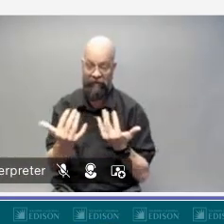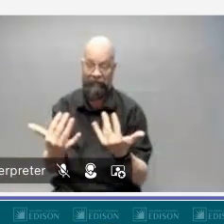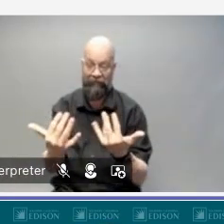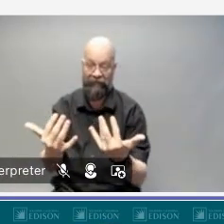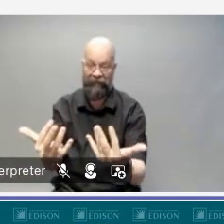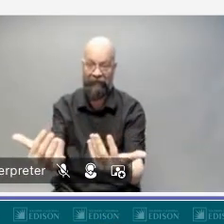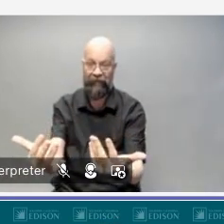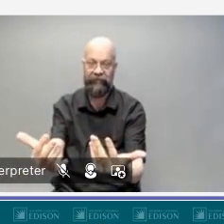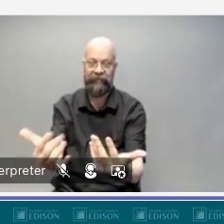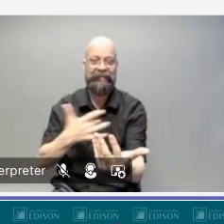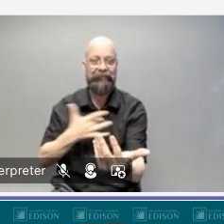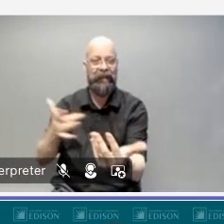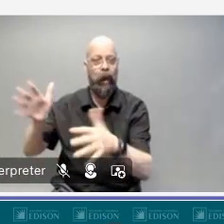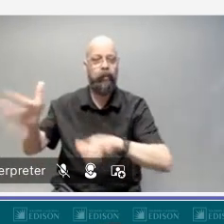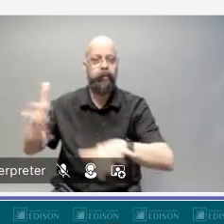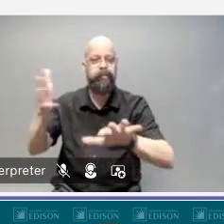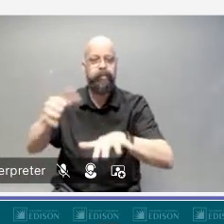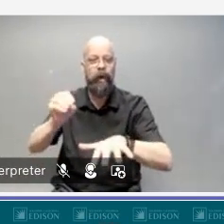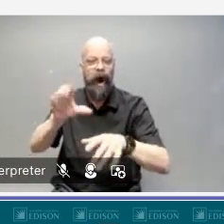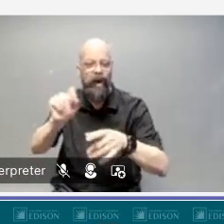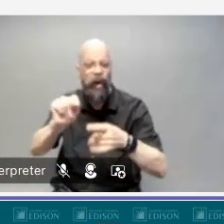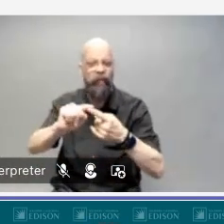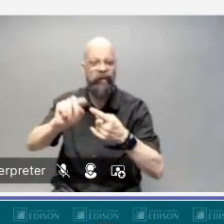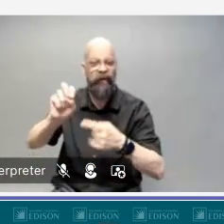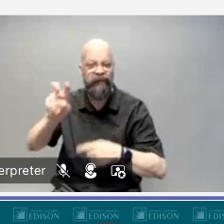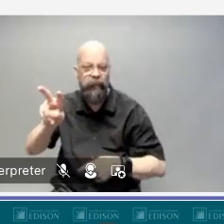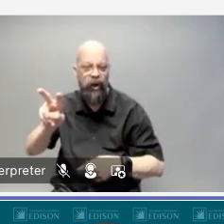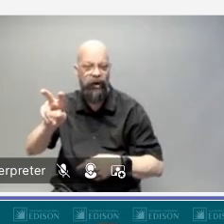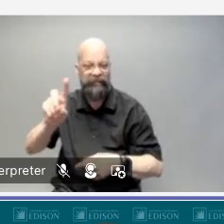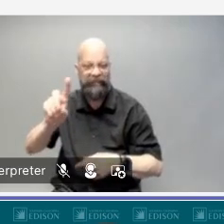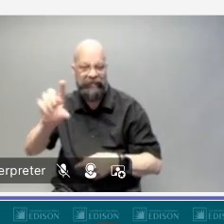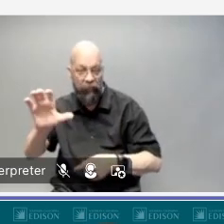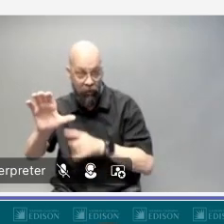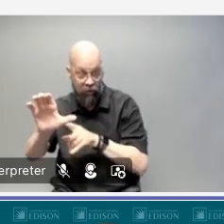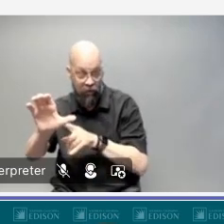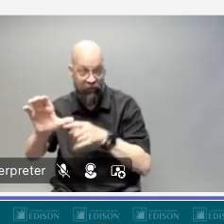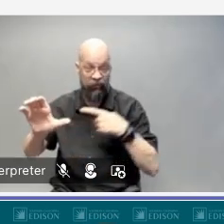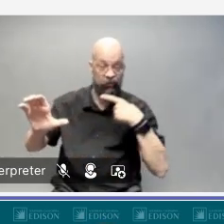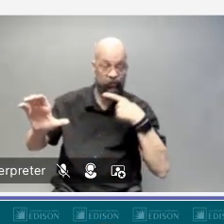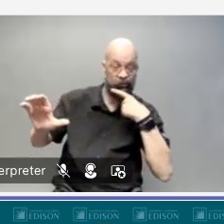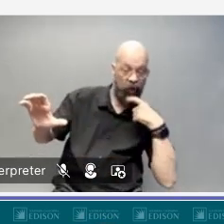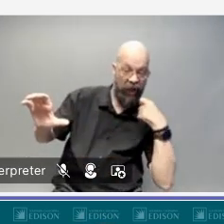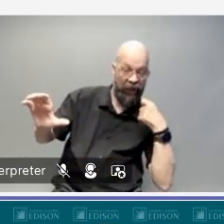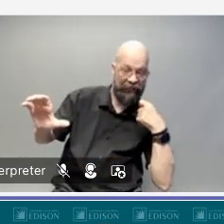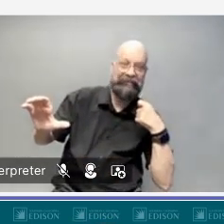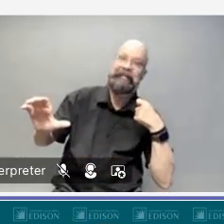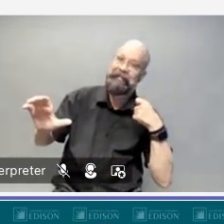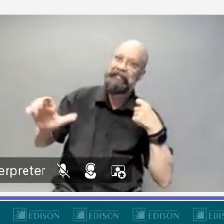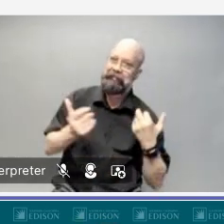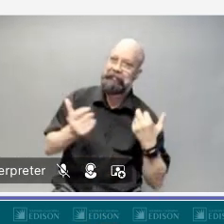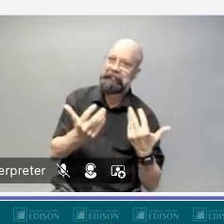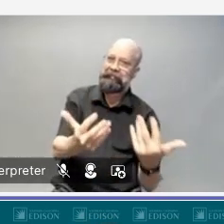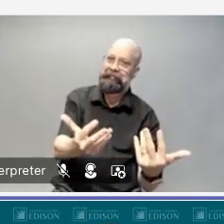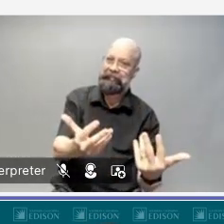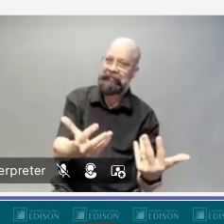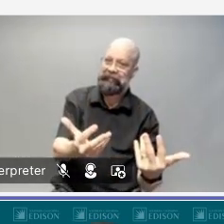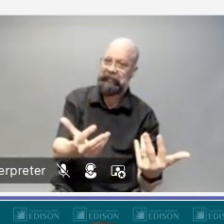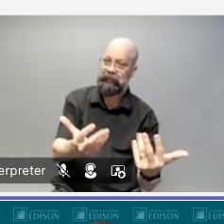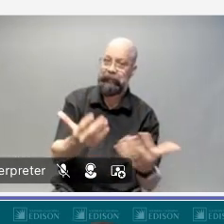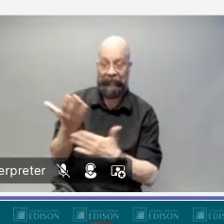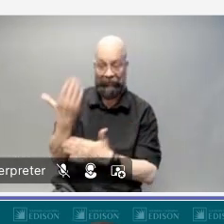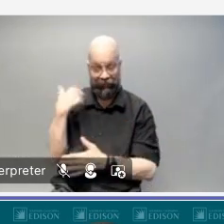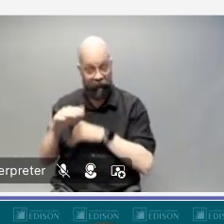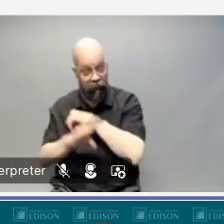strong winds in October and November and even into December. We didn't have a lot of wind last fall,